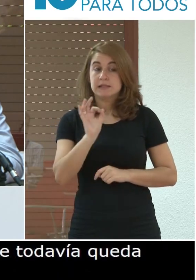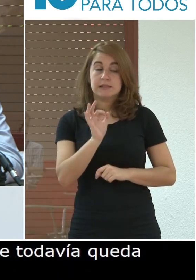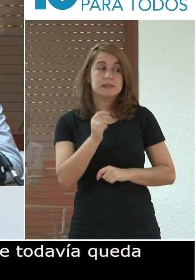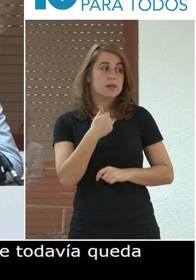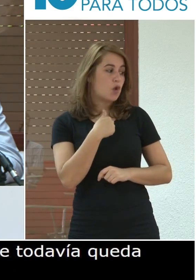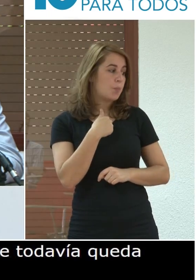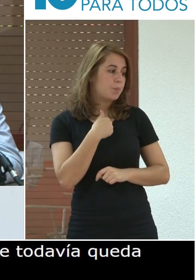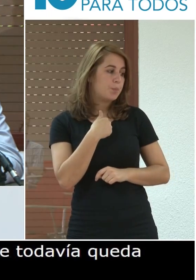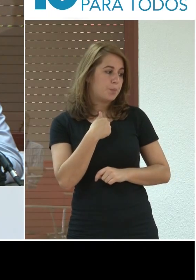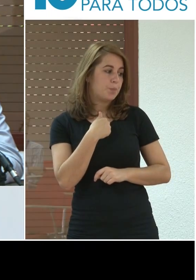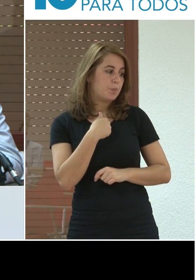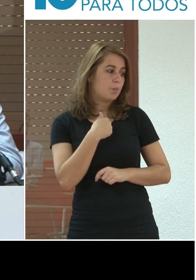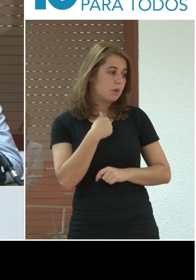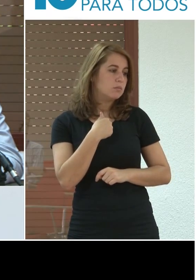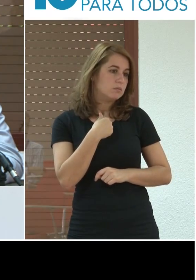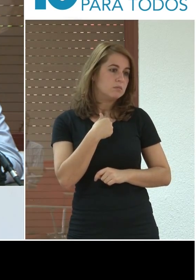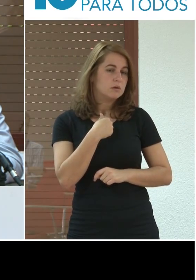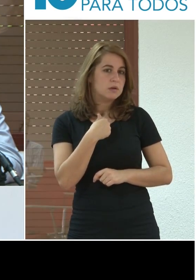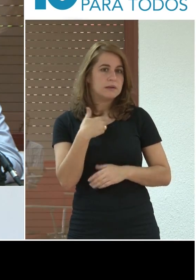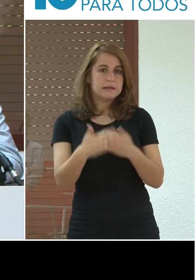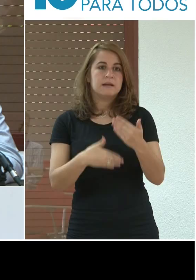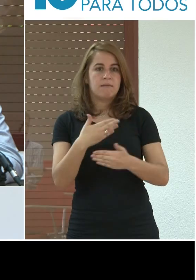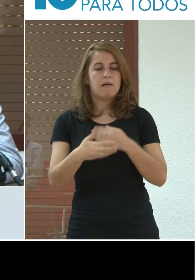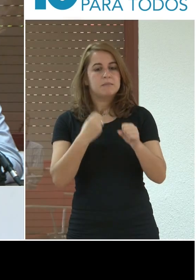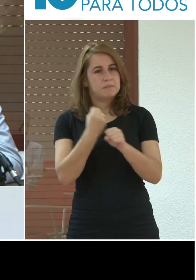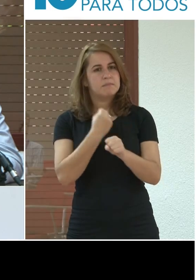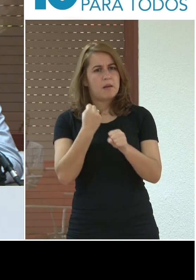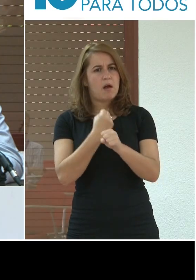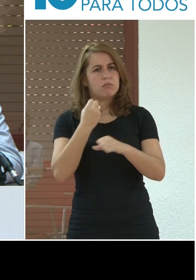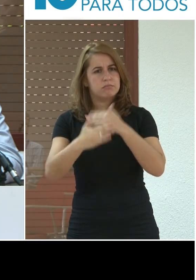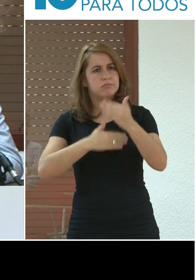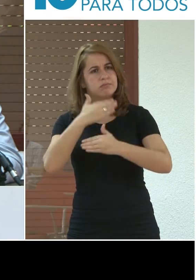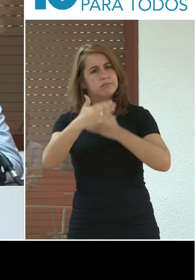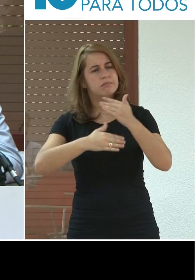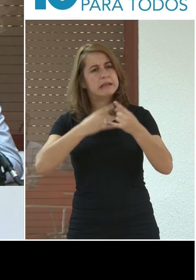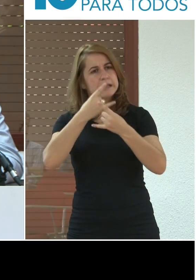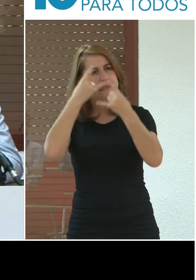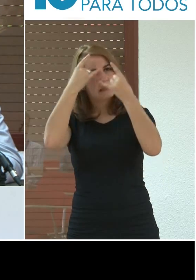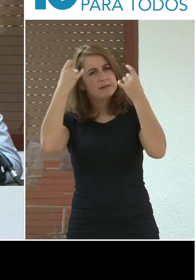But for a much broader use, we still have to work a lot.